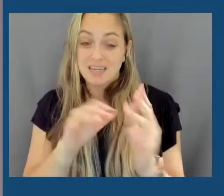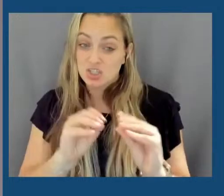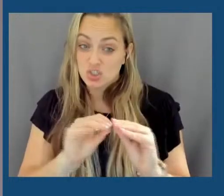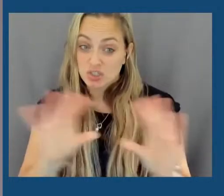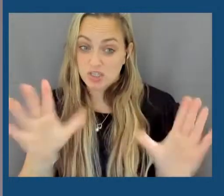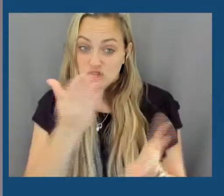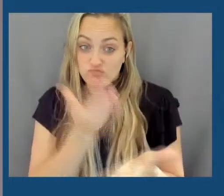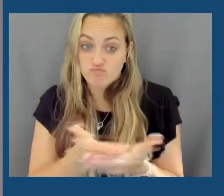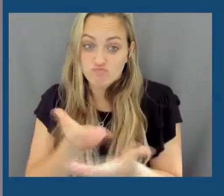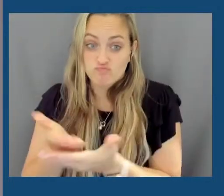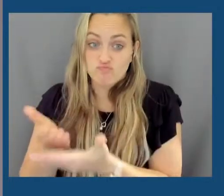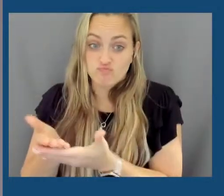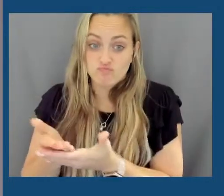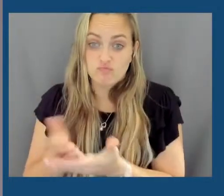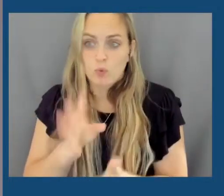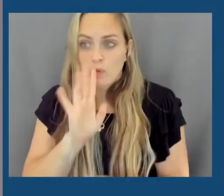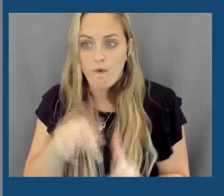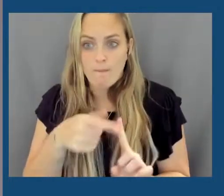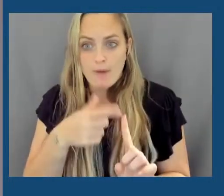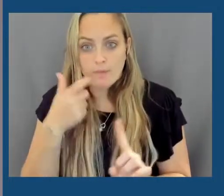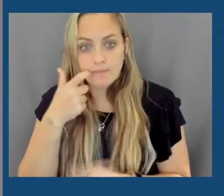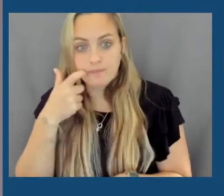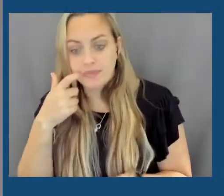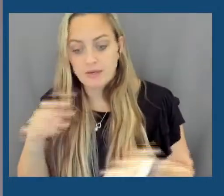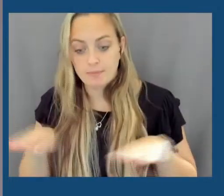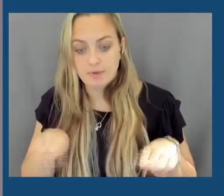we're talking about addictive behavior.